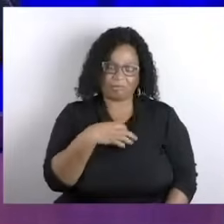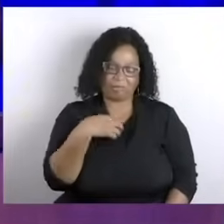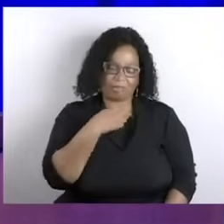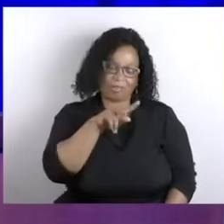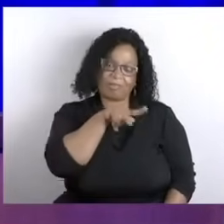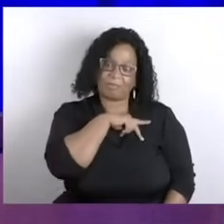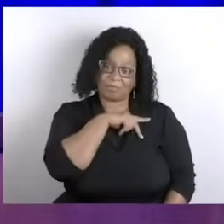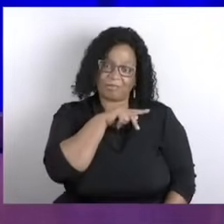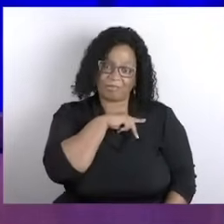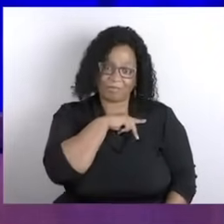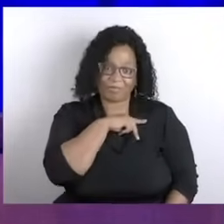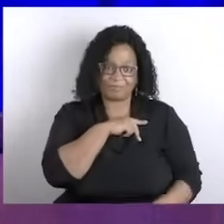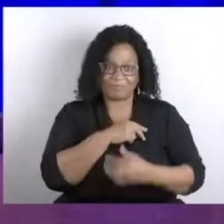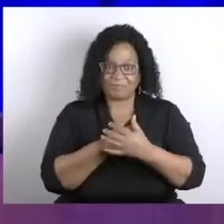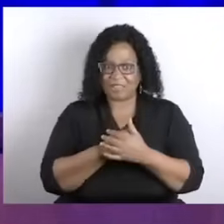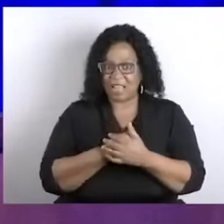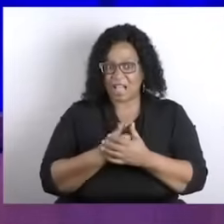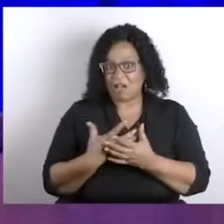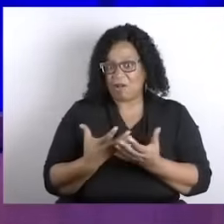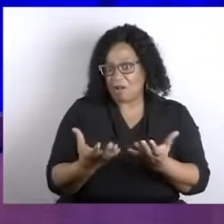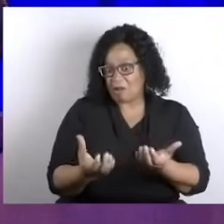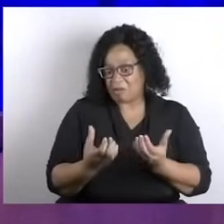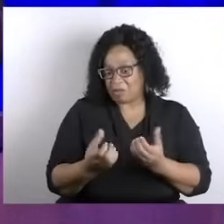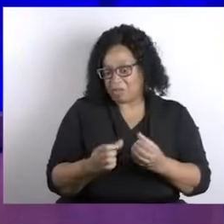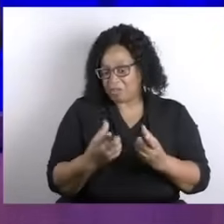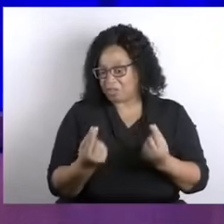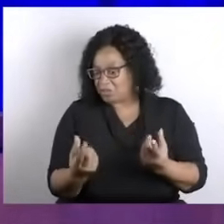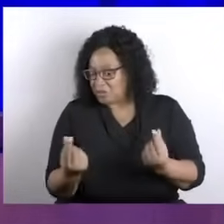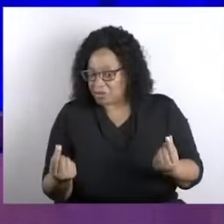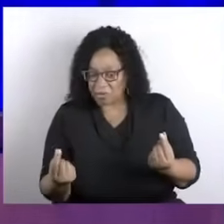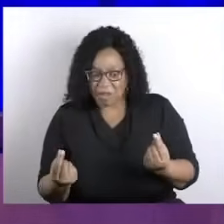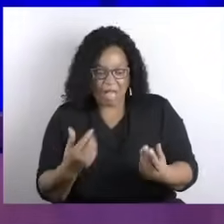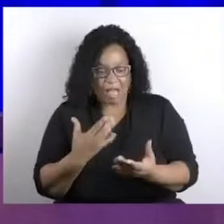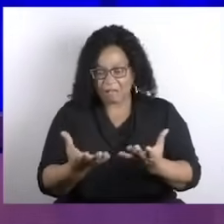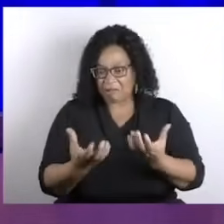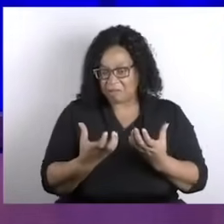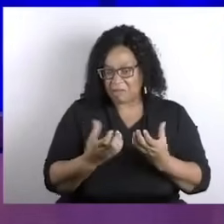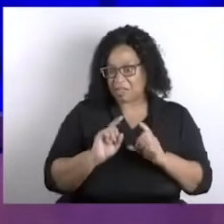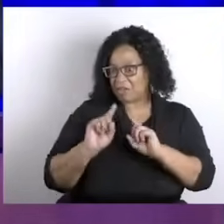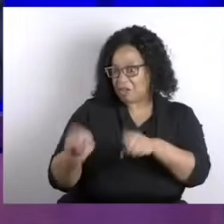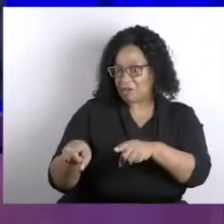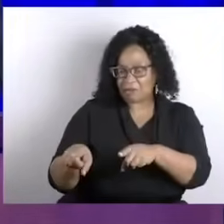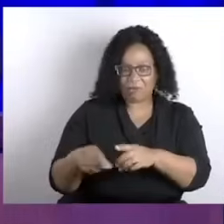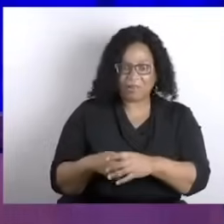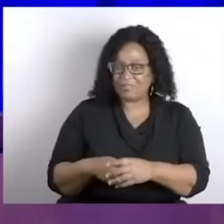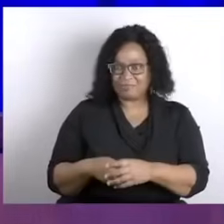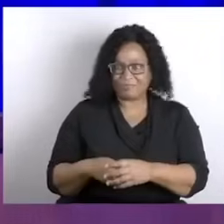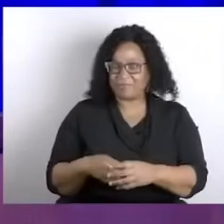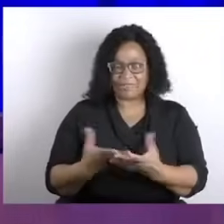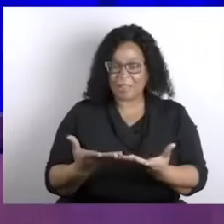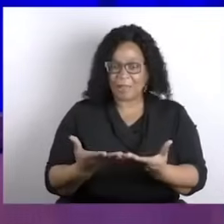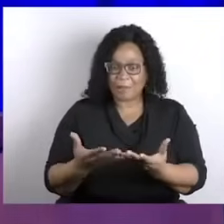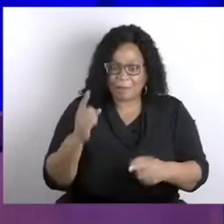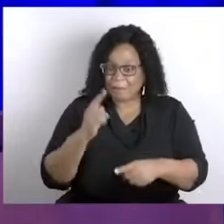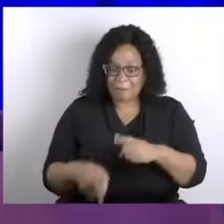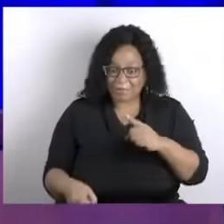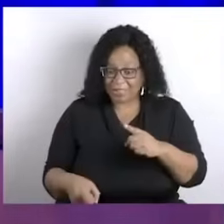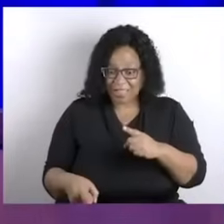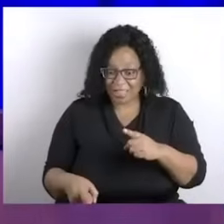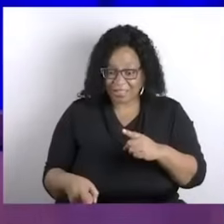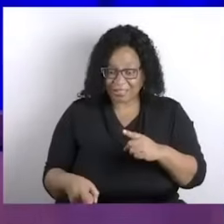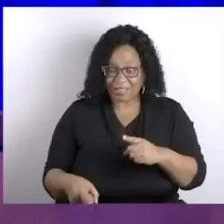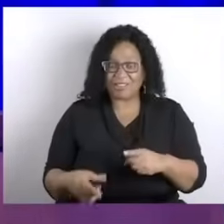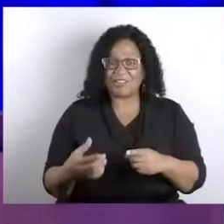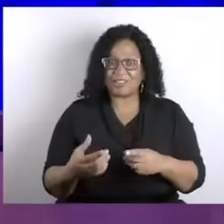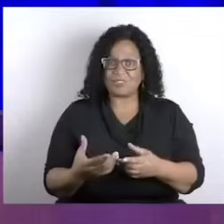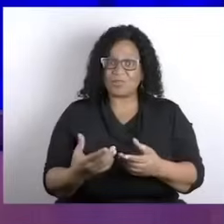make no sense. We got to be like this. I want to do what I want to do, how I want to do it. And you cannot do what you want to do the way you want to do it. And God says you still